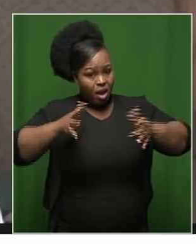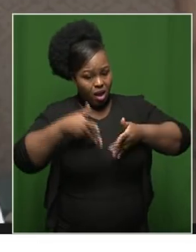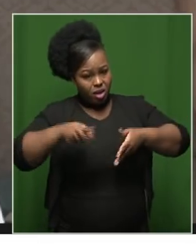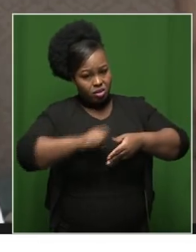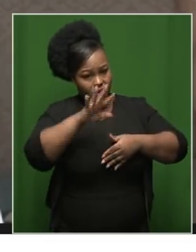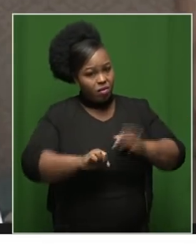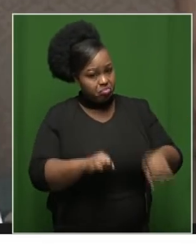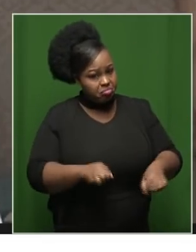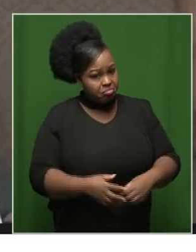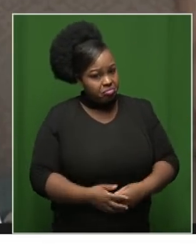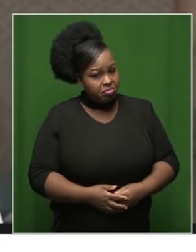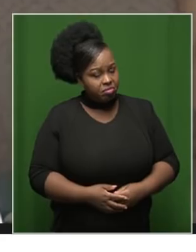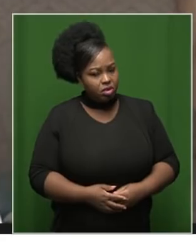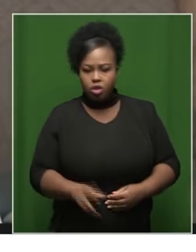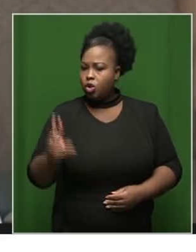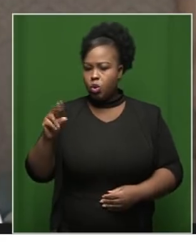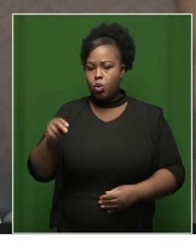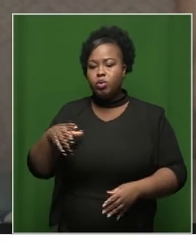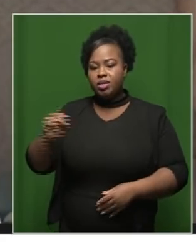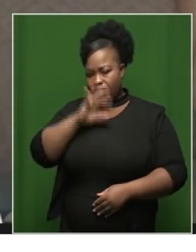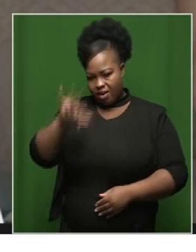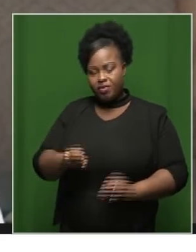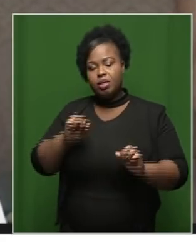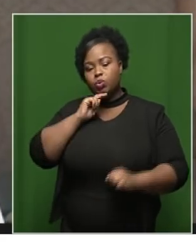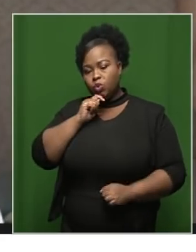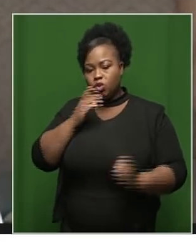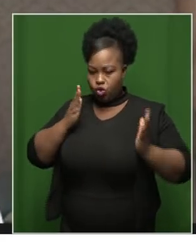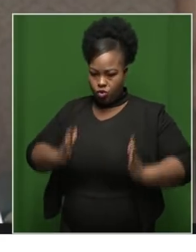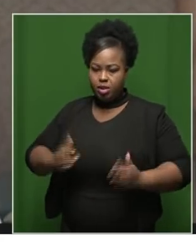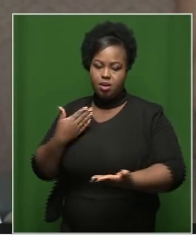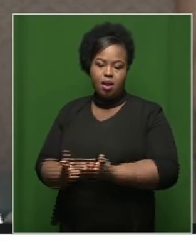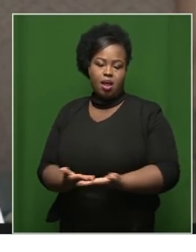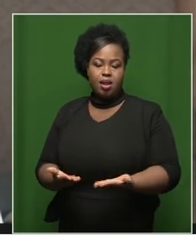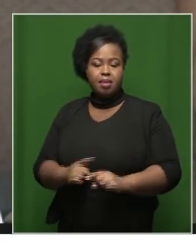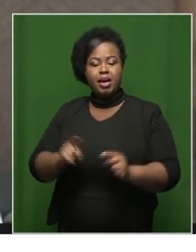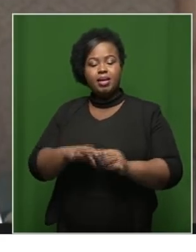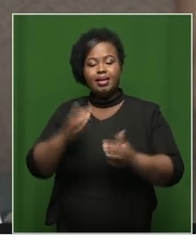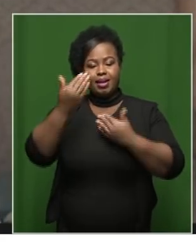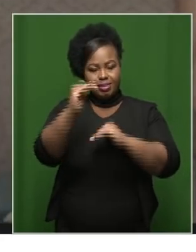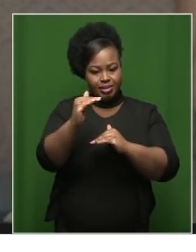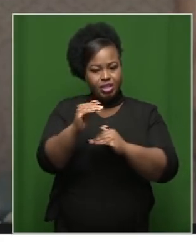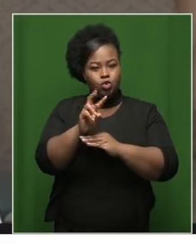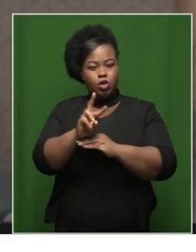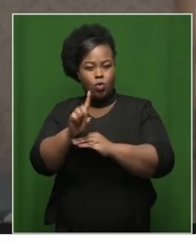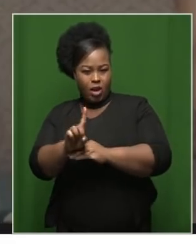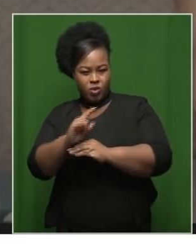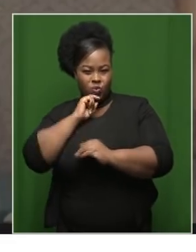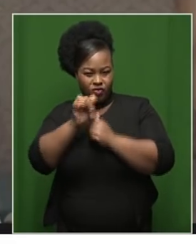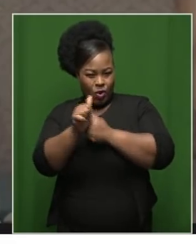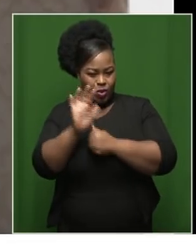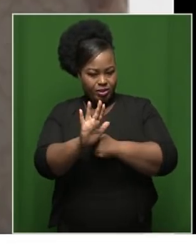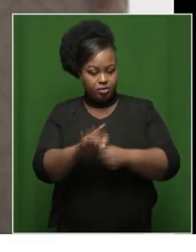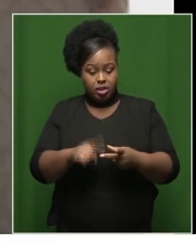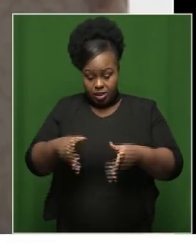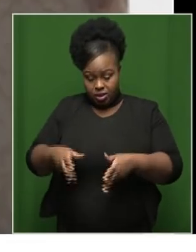Africa. No, in South Africa, it can be used in humans under Section 21, and it has been used in